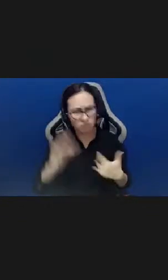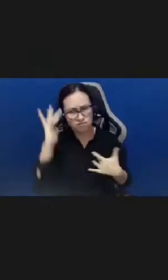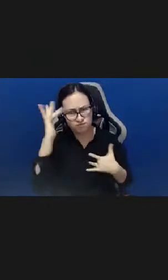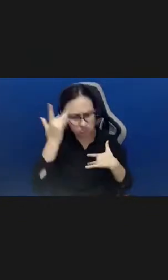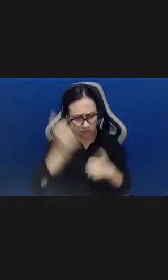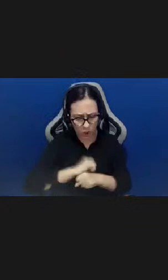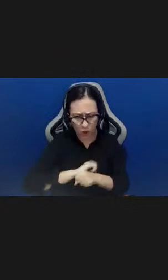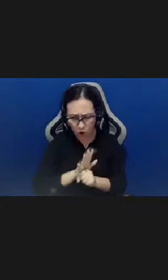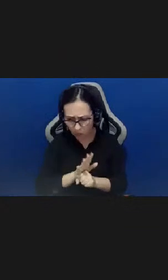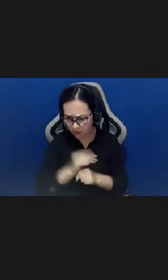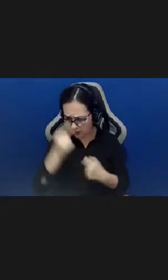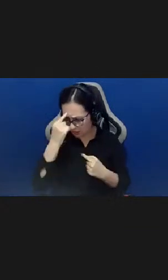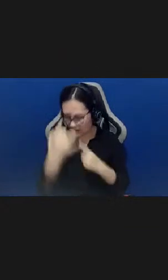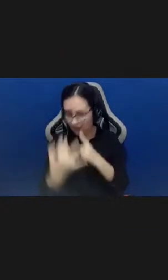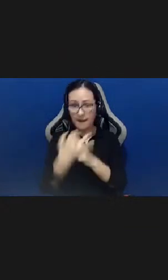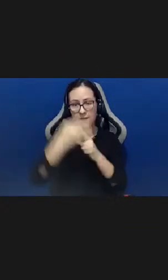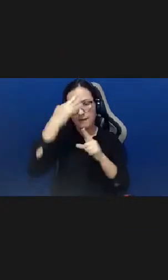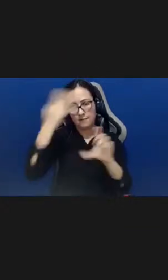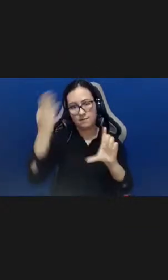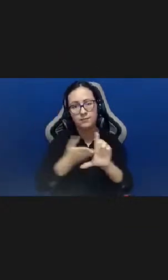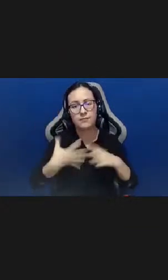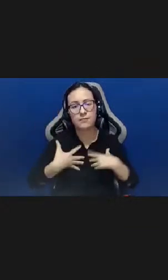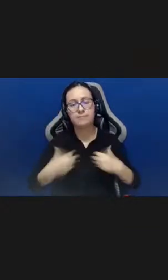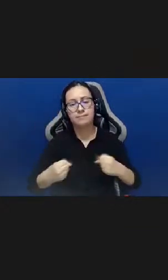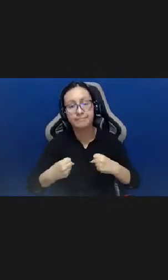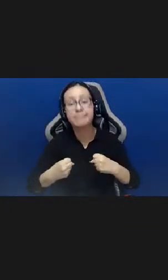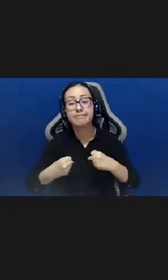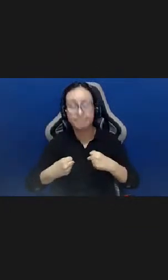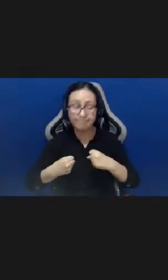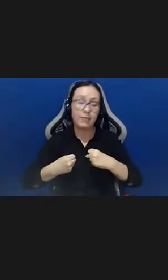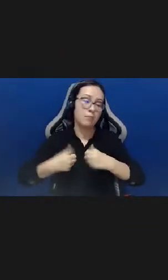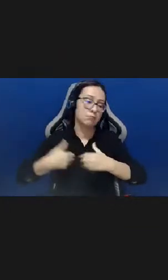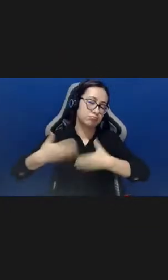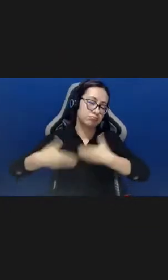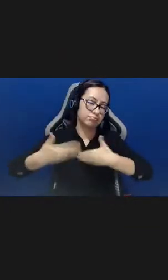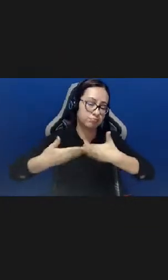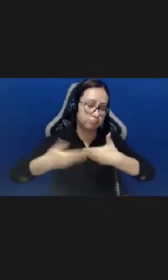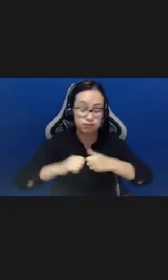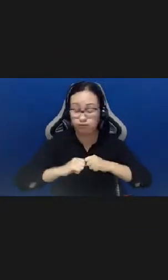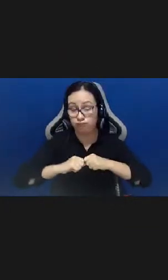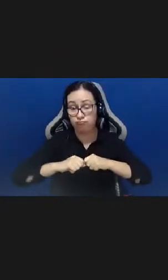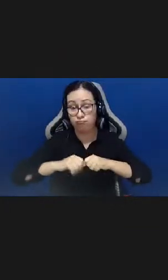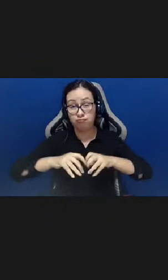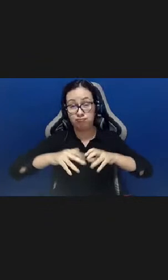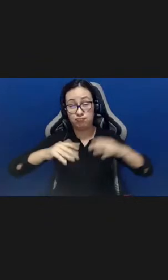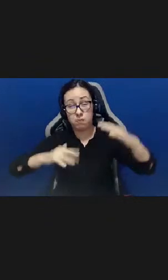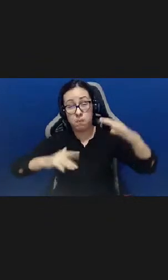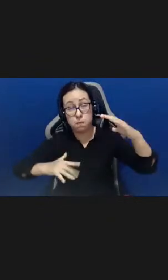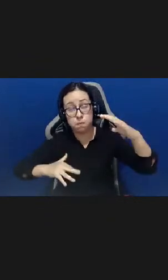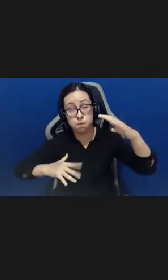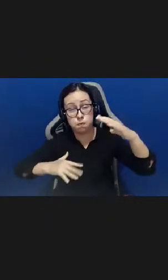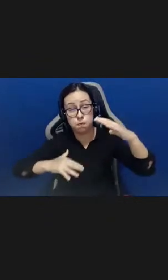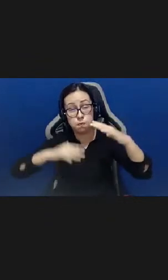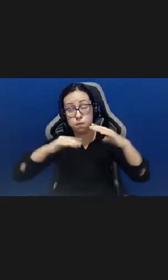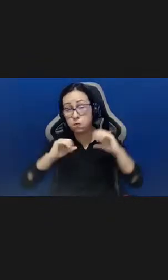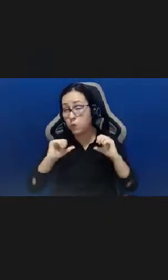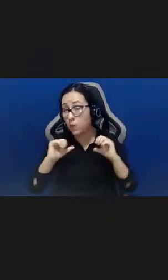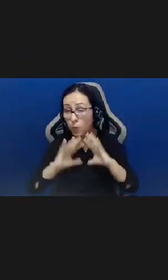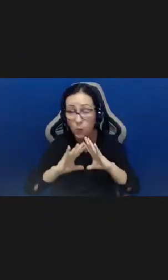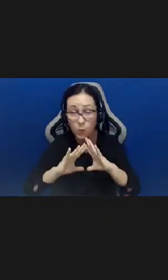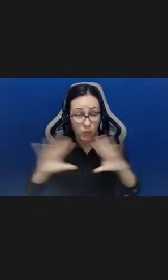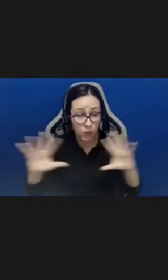worsening, but then back to some version of normal in terms of the stress-related disorders and trauma in high-income